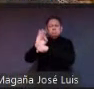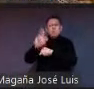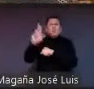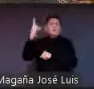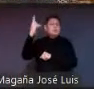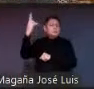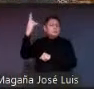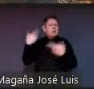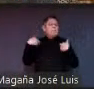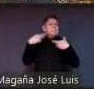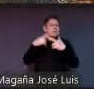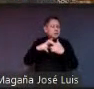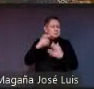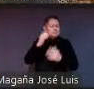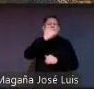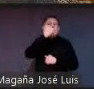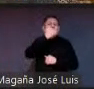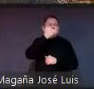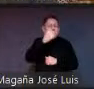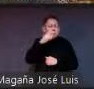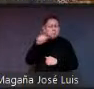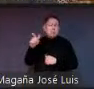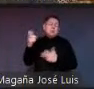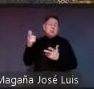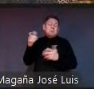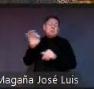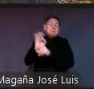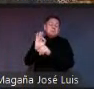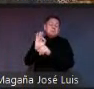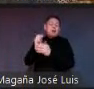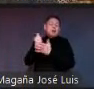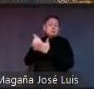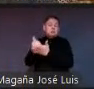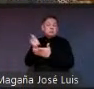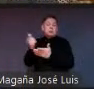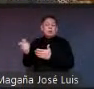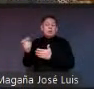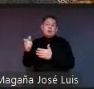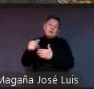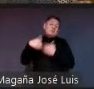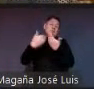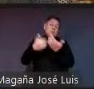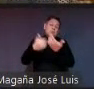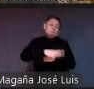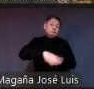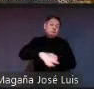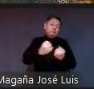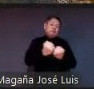teachers, because they will constantly be able to develop themselves. It will benefit the students with